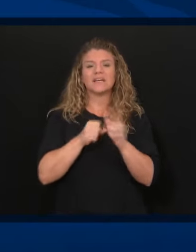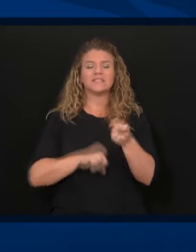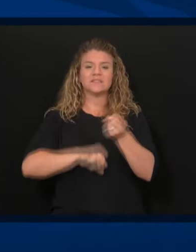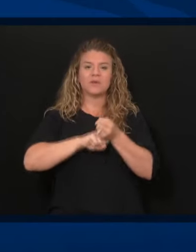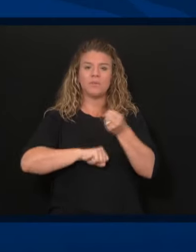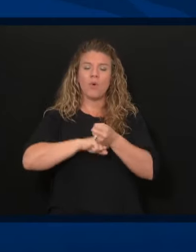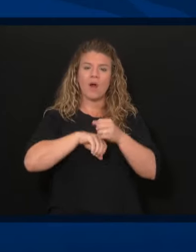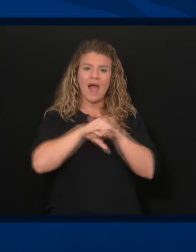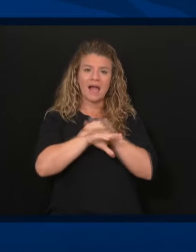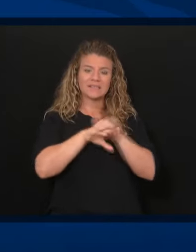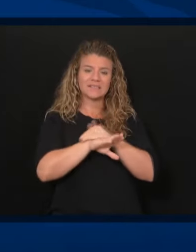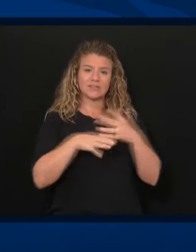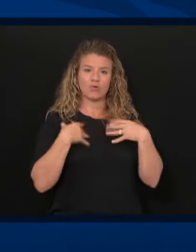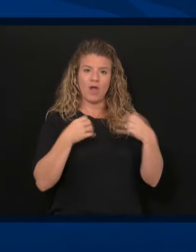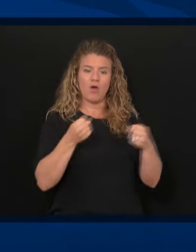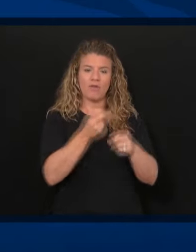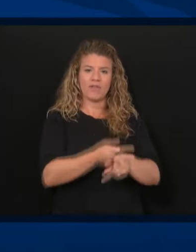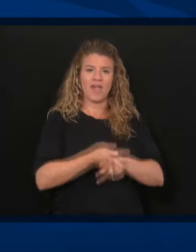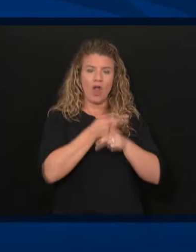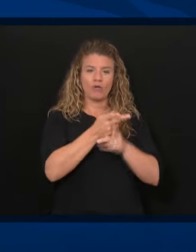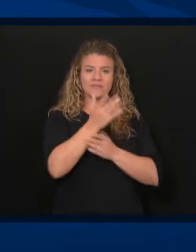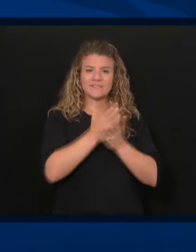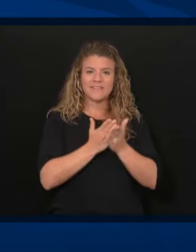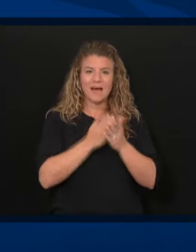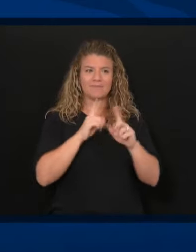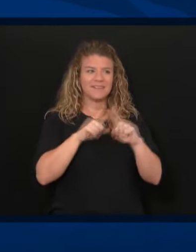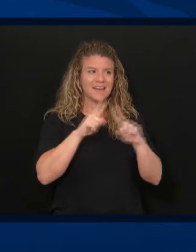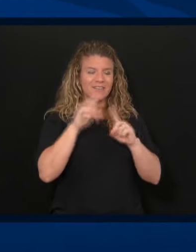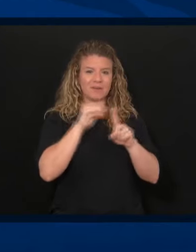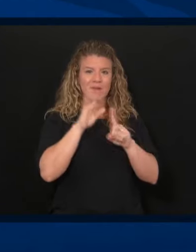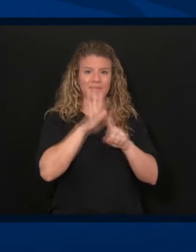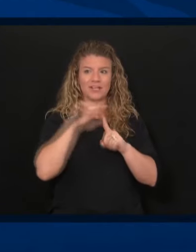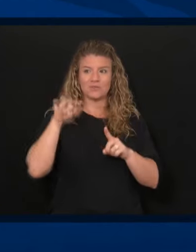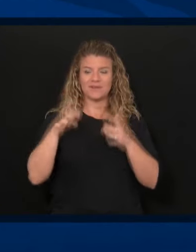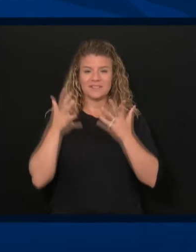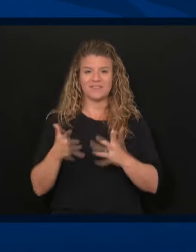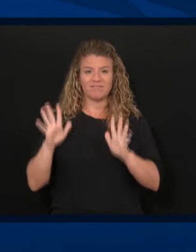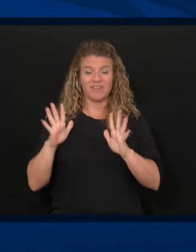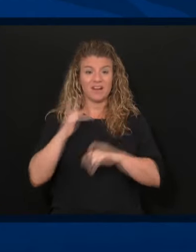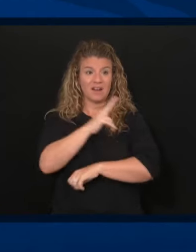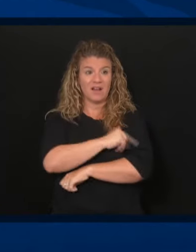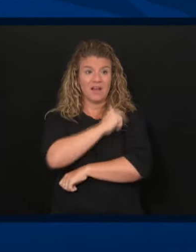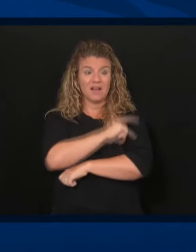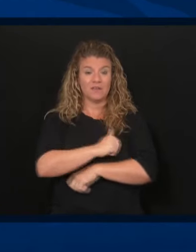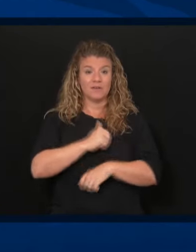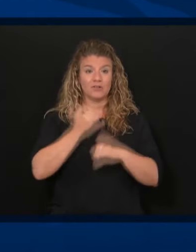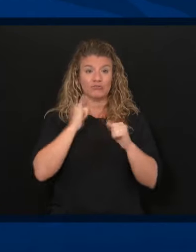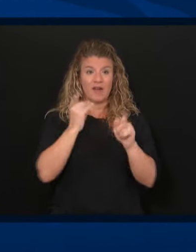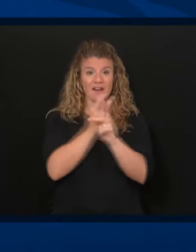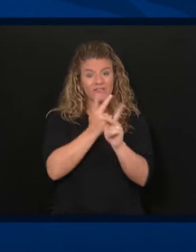most sparsely populated communities after all of this is said and done and some hospitals are set to reconcile with